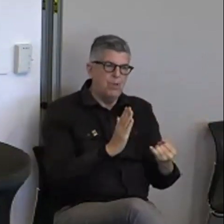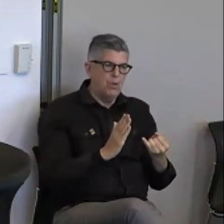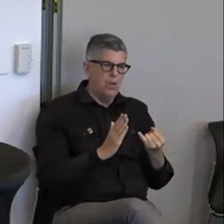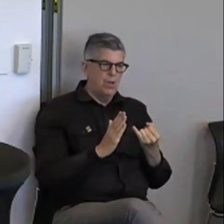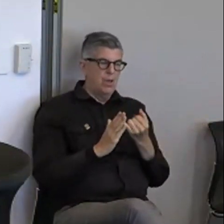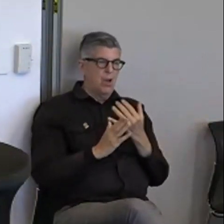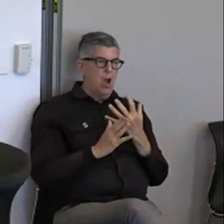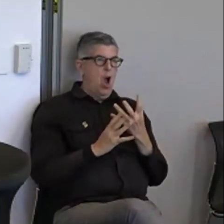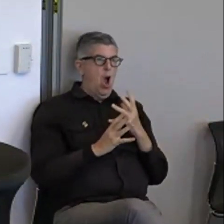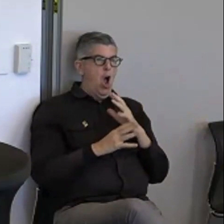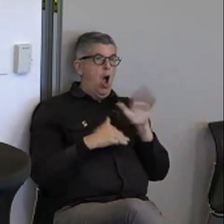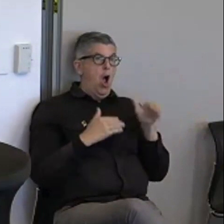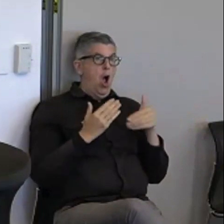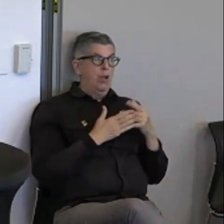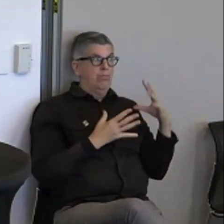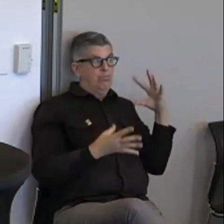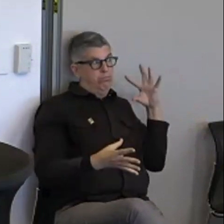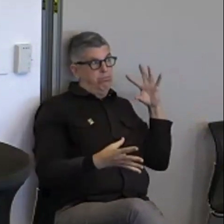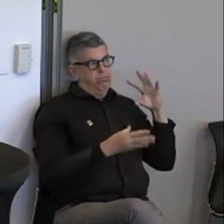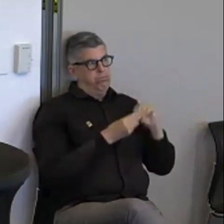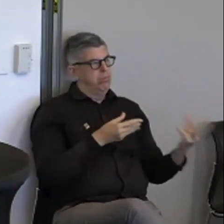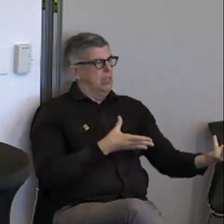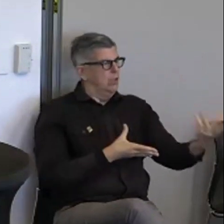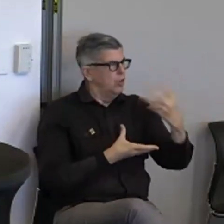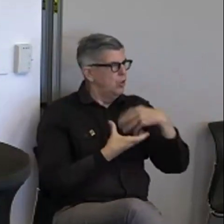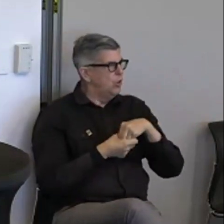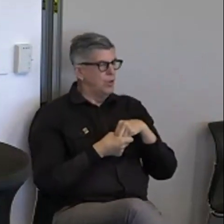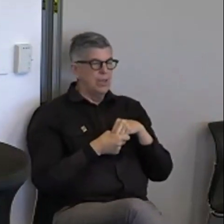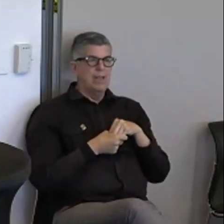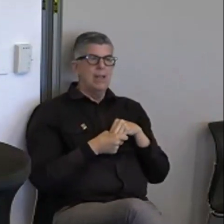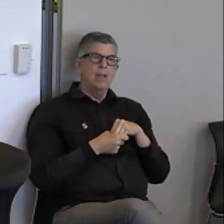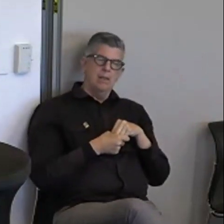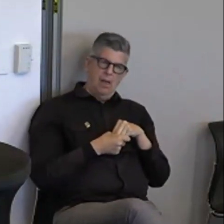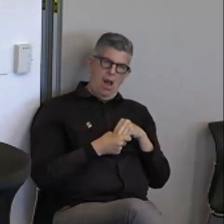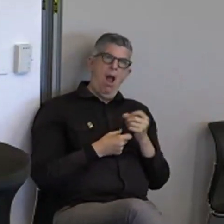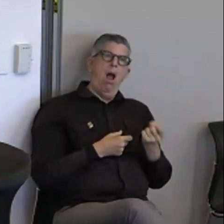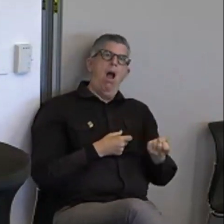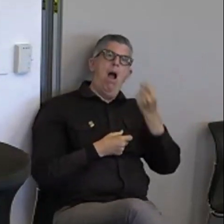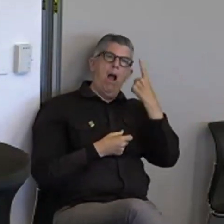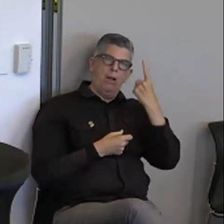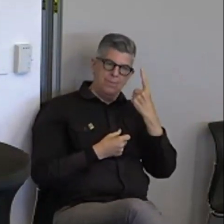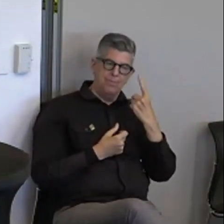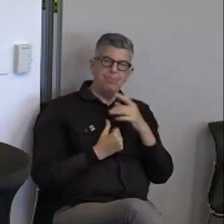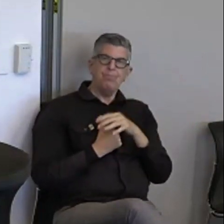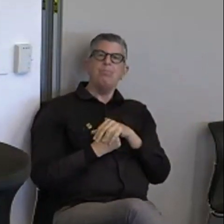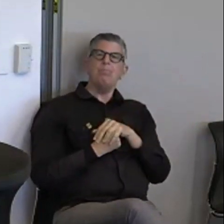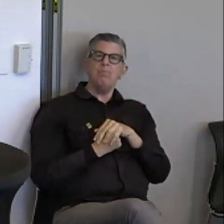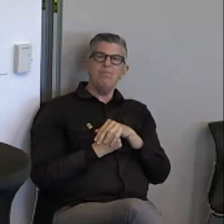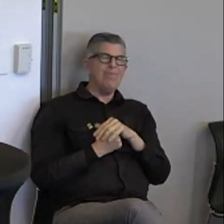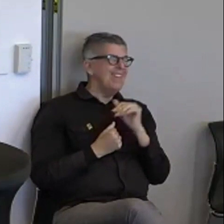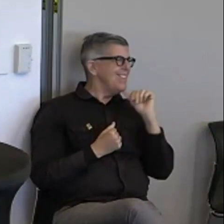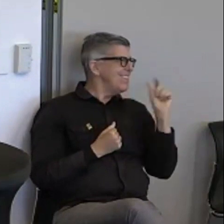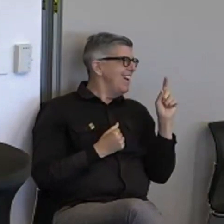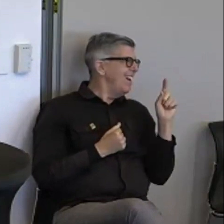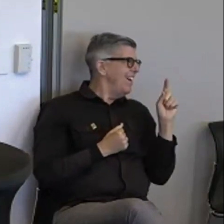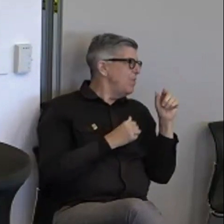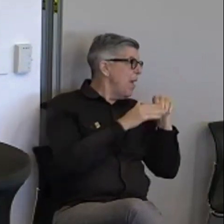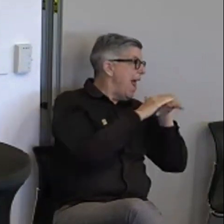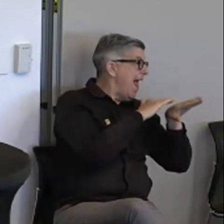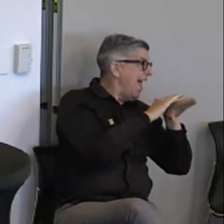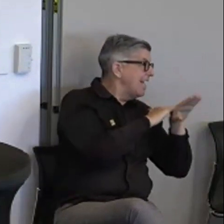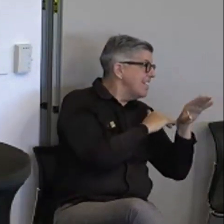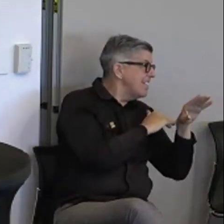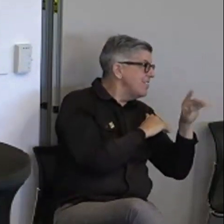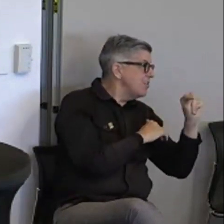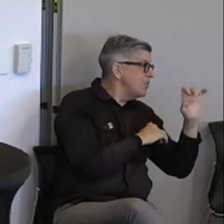this amazing sort of realization that it's not just about access to text.